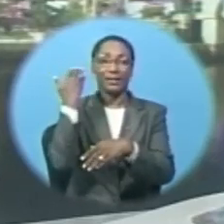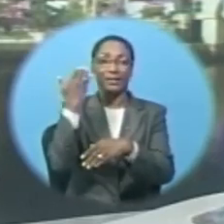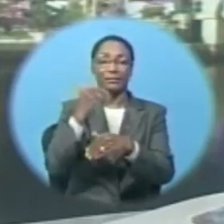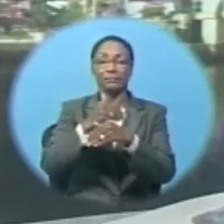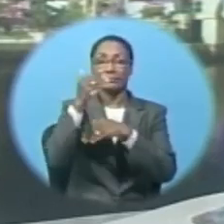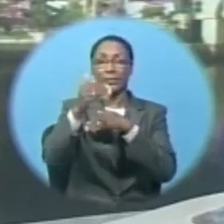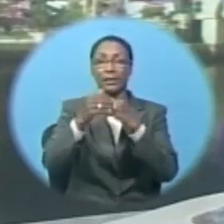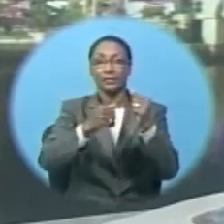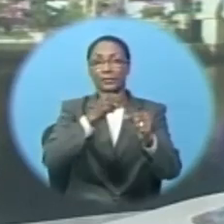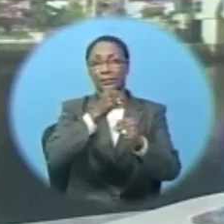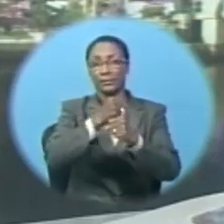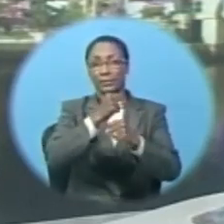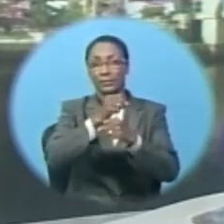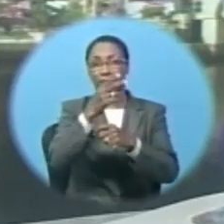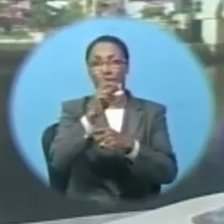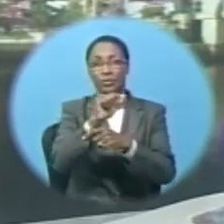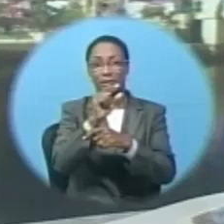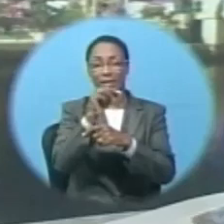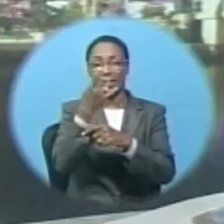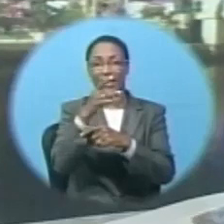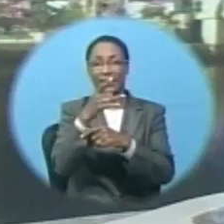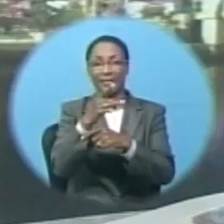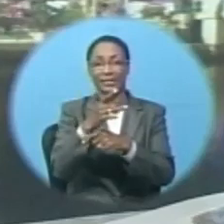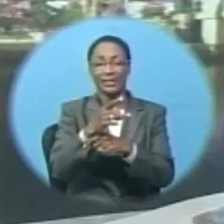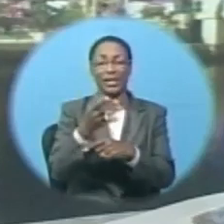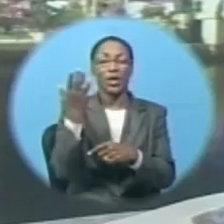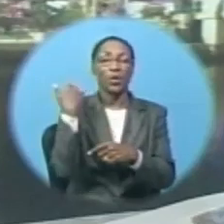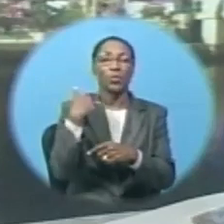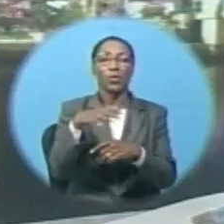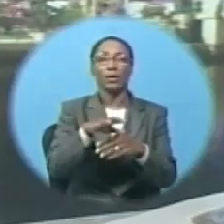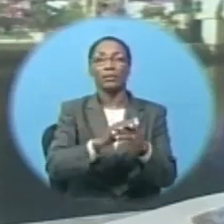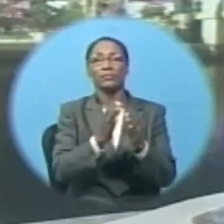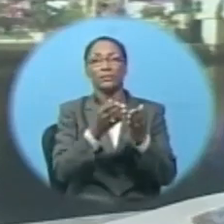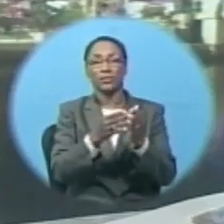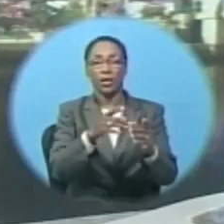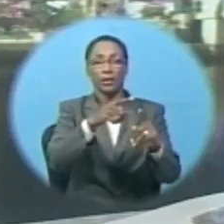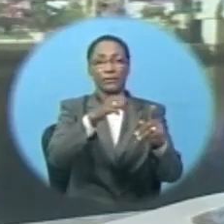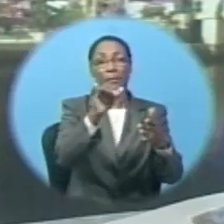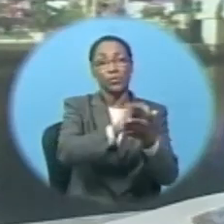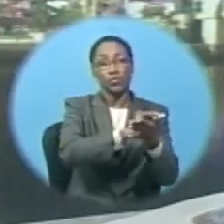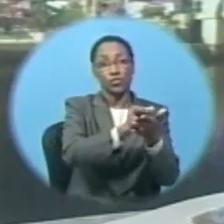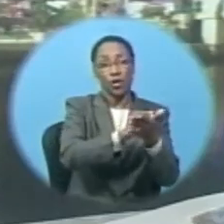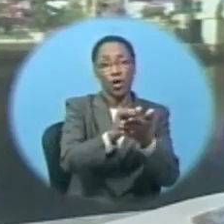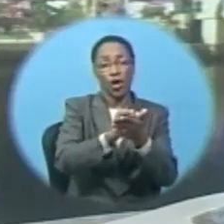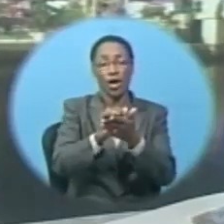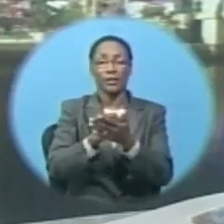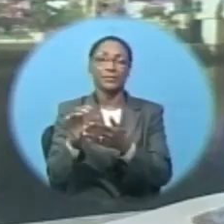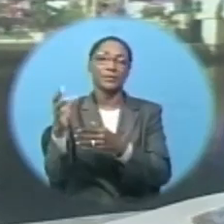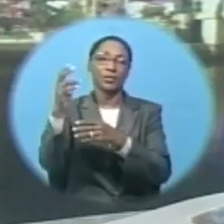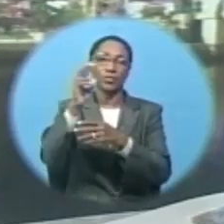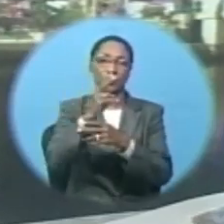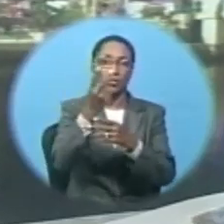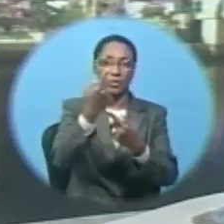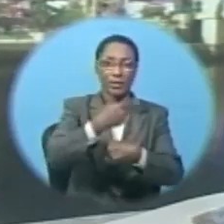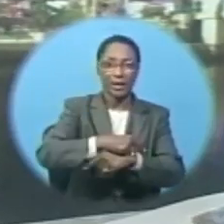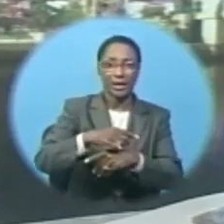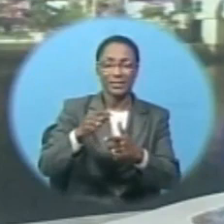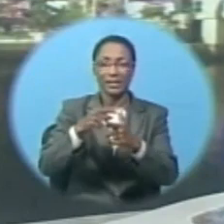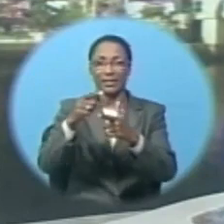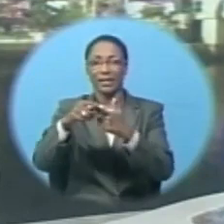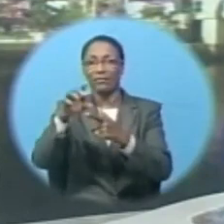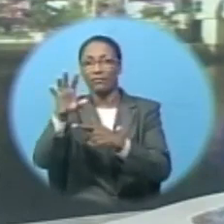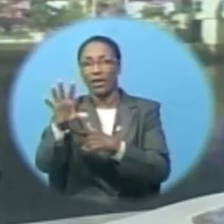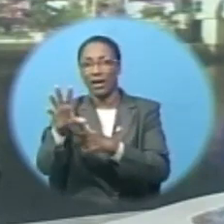and 6-day sailings that include 3 days in the country. From New York, the Disney Magic will also make 7-day round